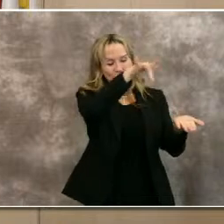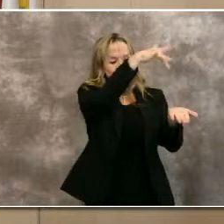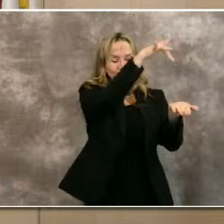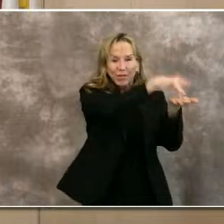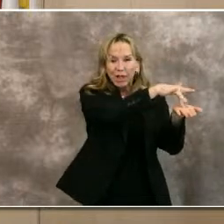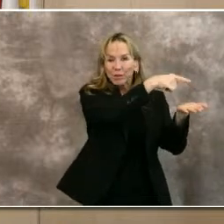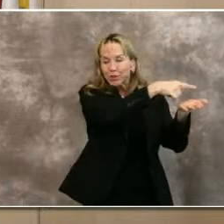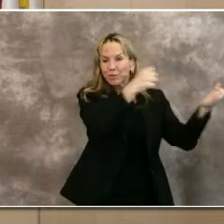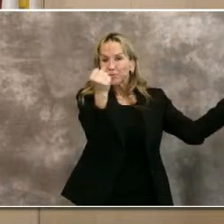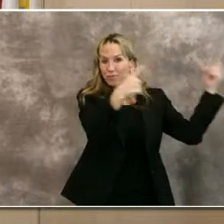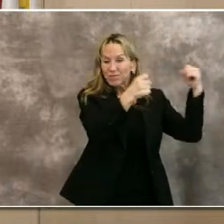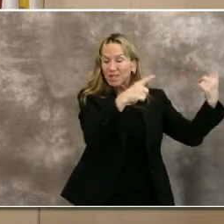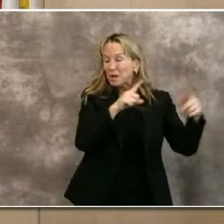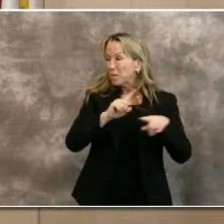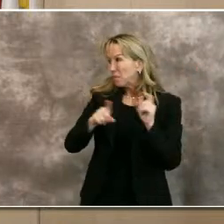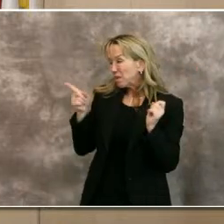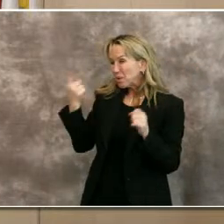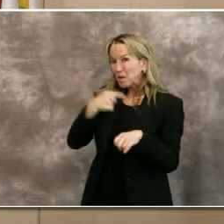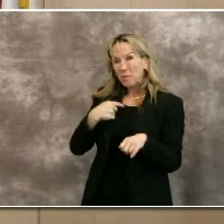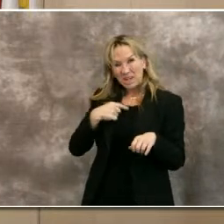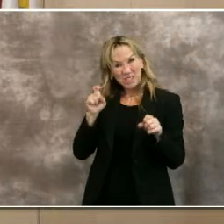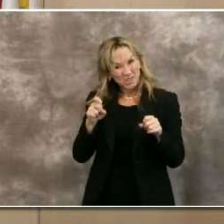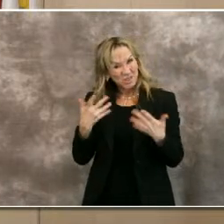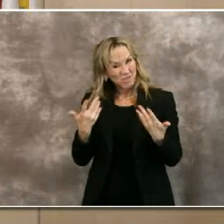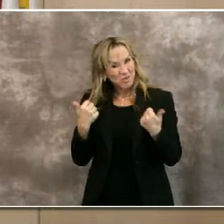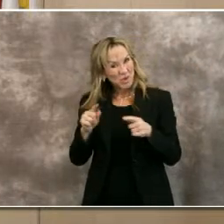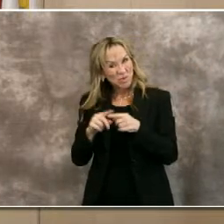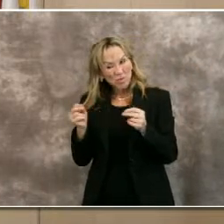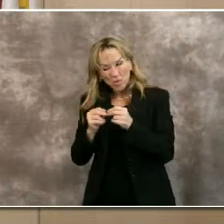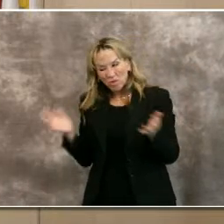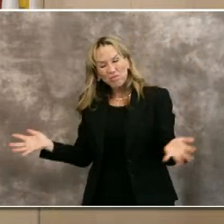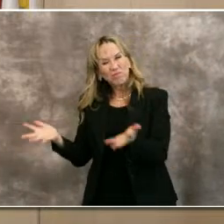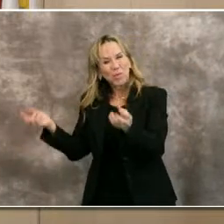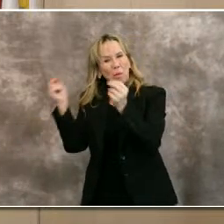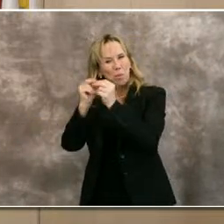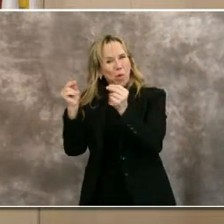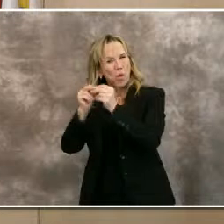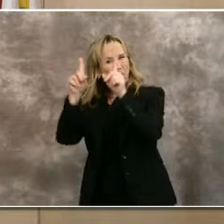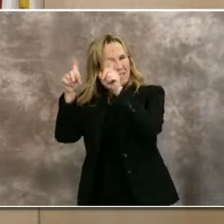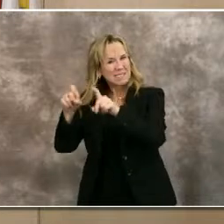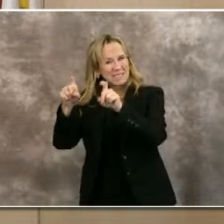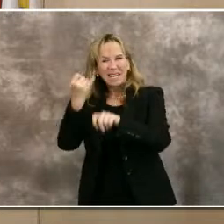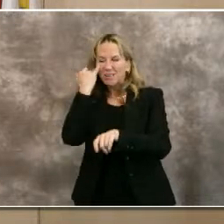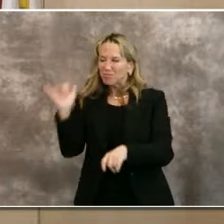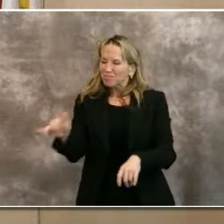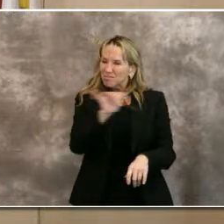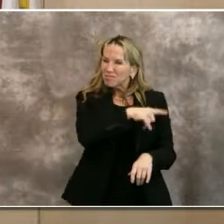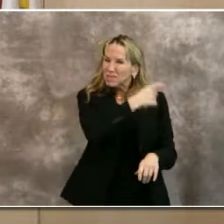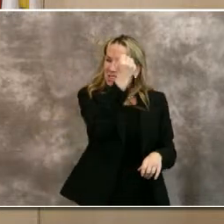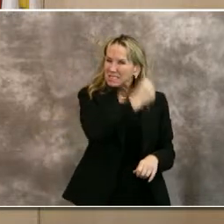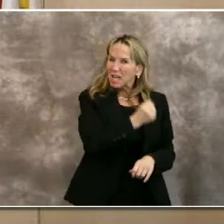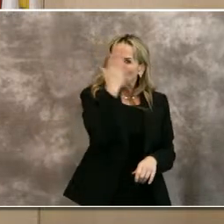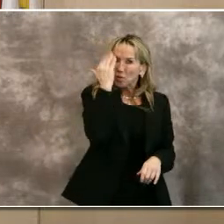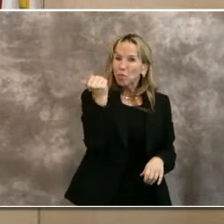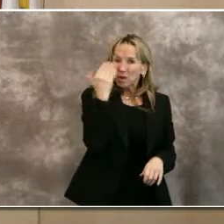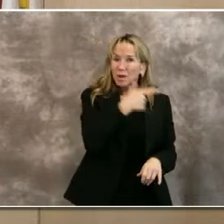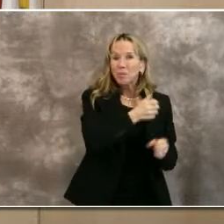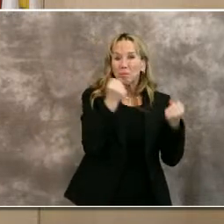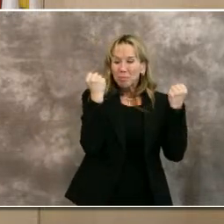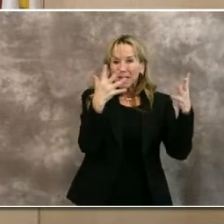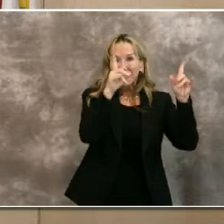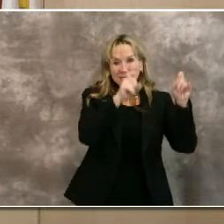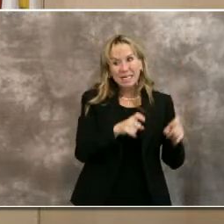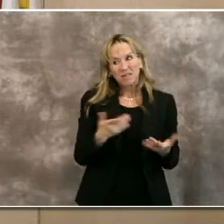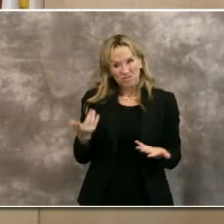Could we and should we be pushing for more tests to do more of what South Korea's done, or is that just too difficult here? You know,